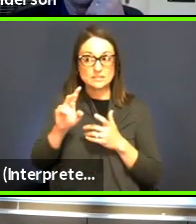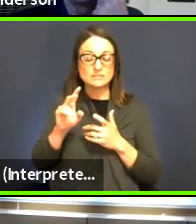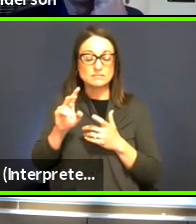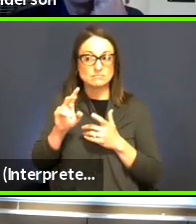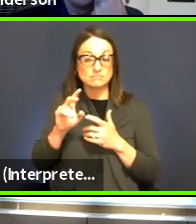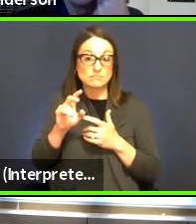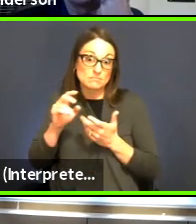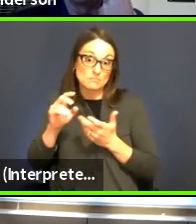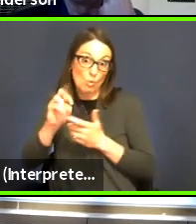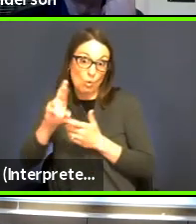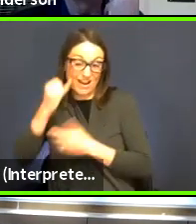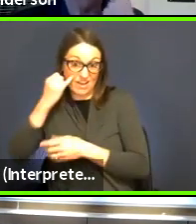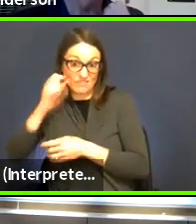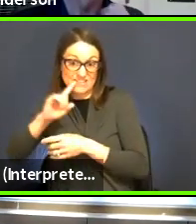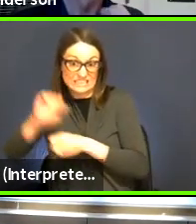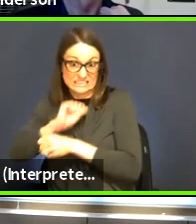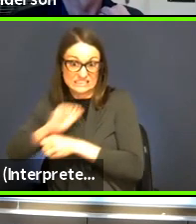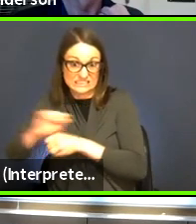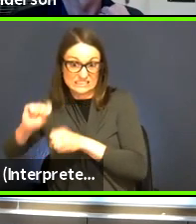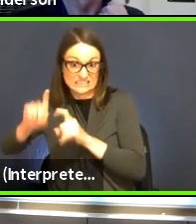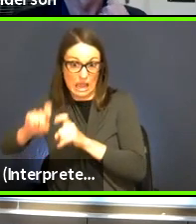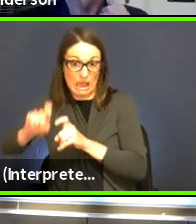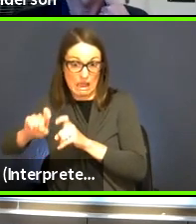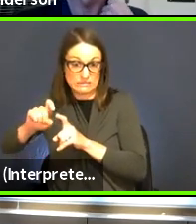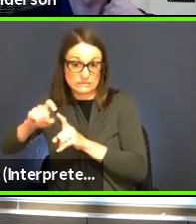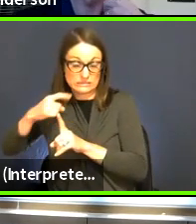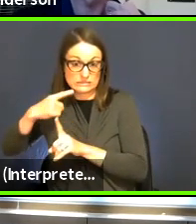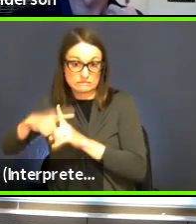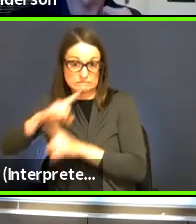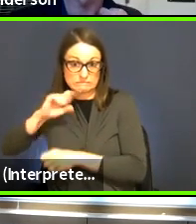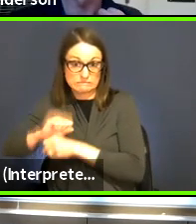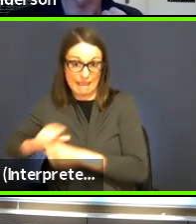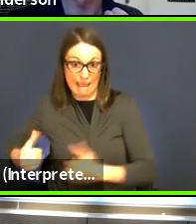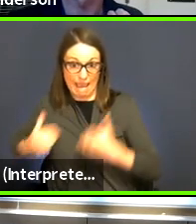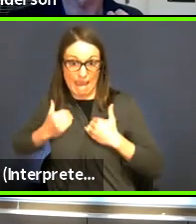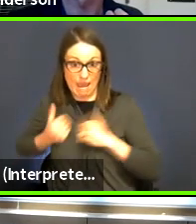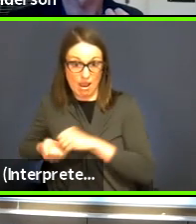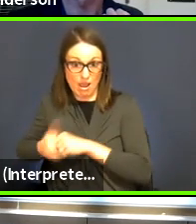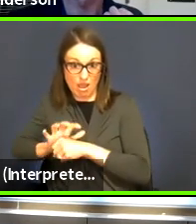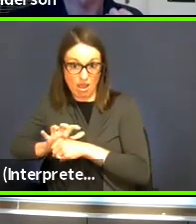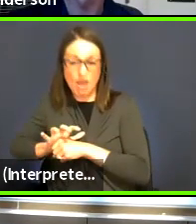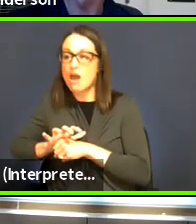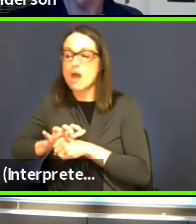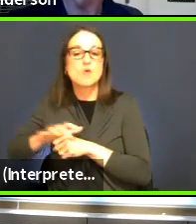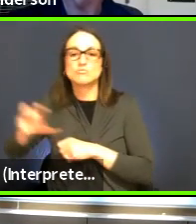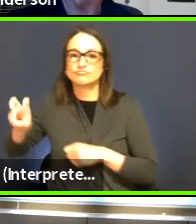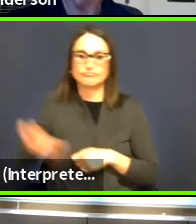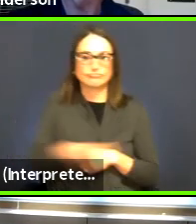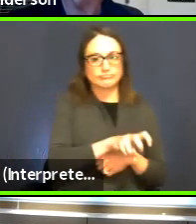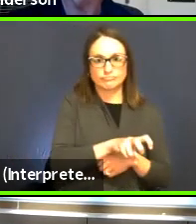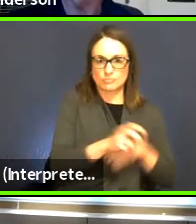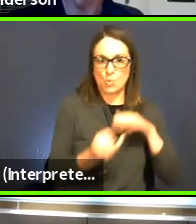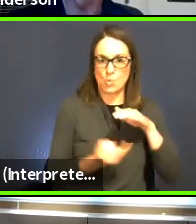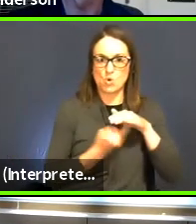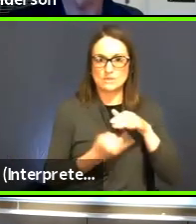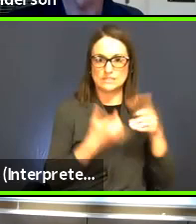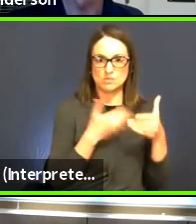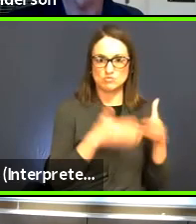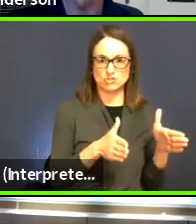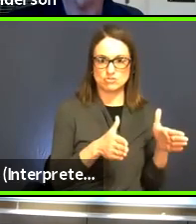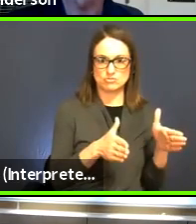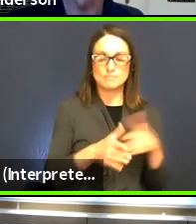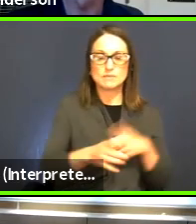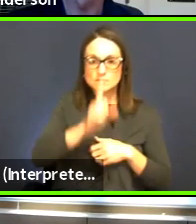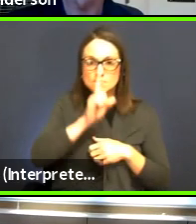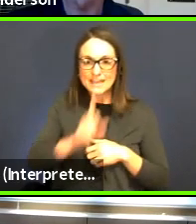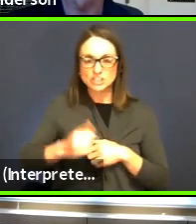test positive, we will allow them to move to a quarantine room. We will make sure that they have a